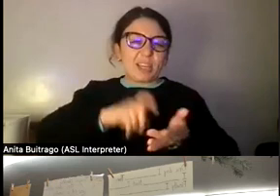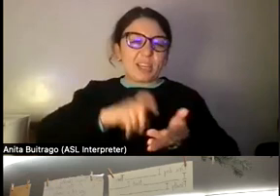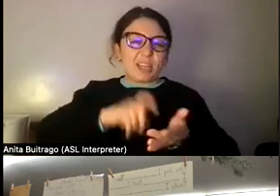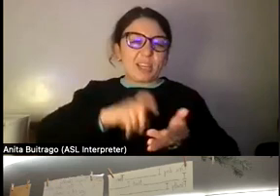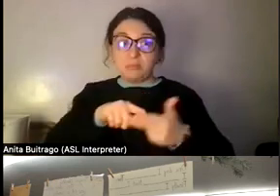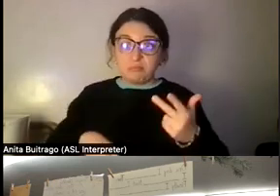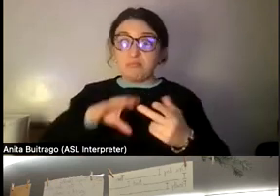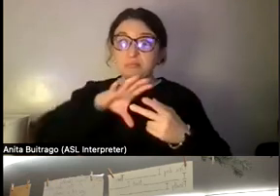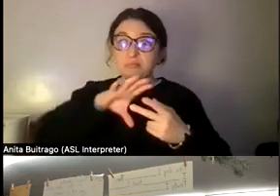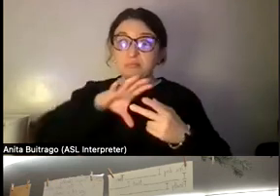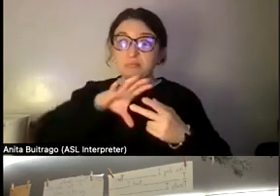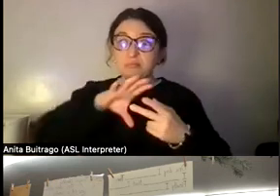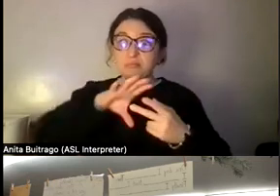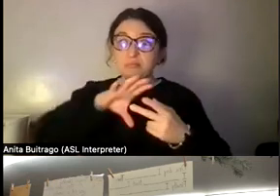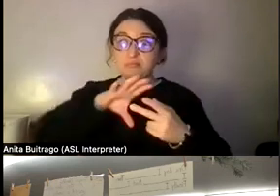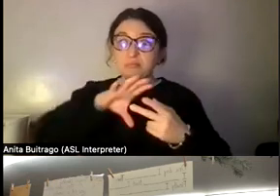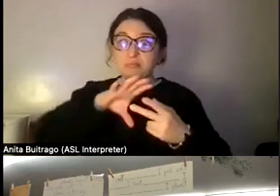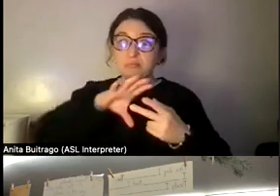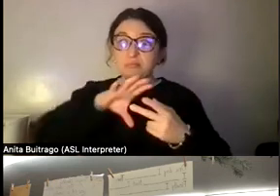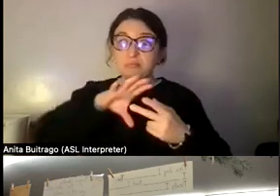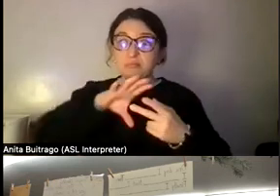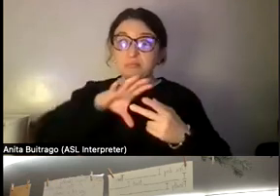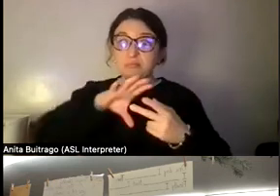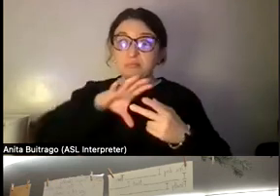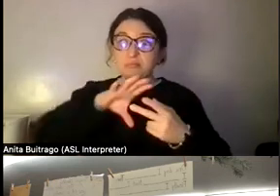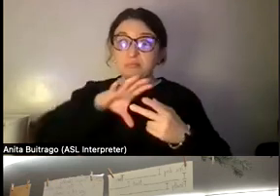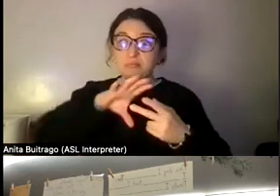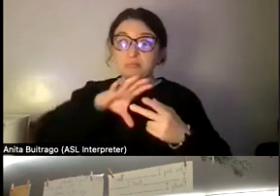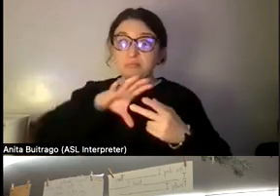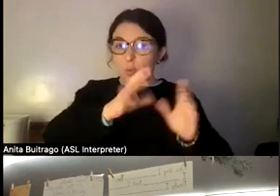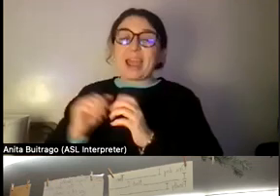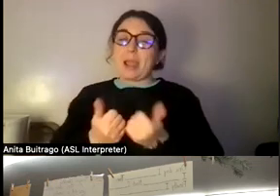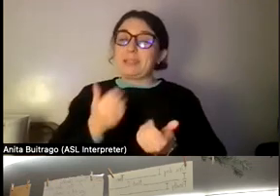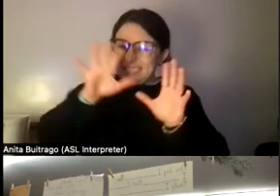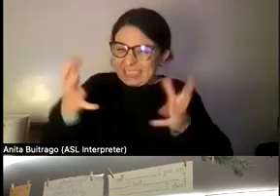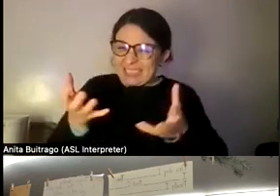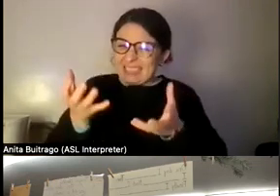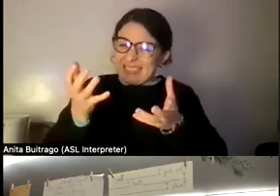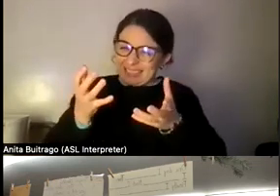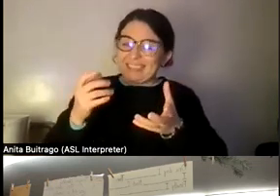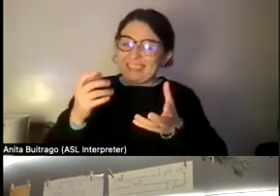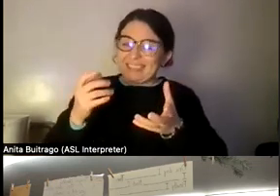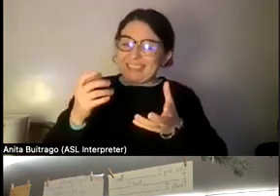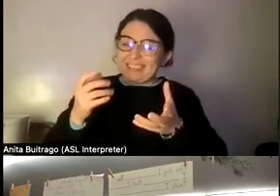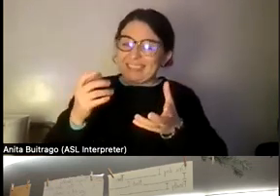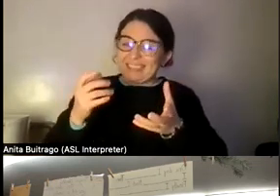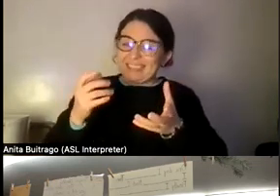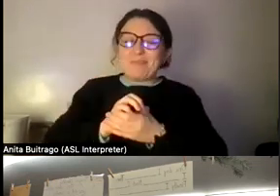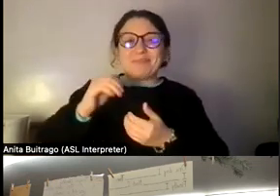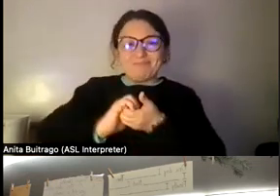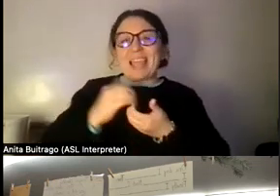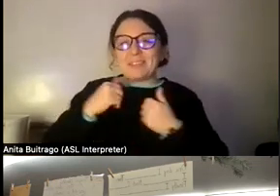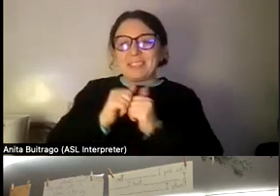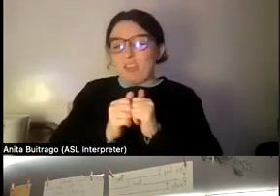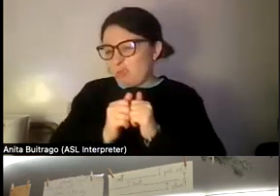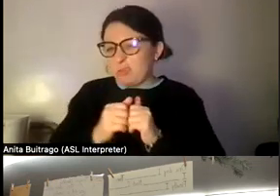skilled reader, they all have to weave together, and the child has to be skilled in each one of those things in order to be that skilled